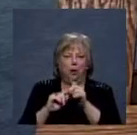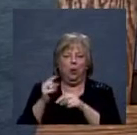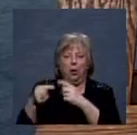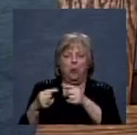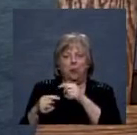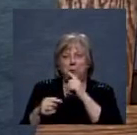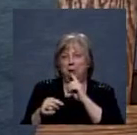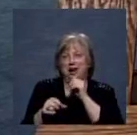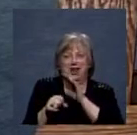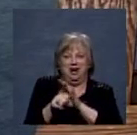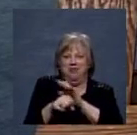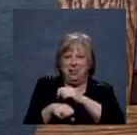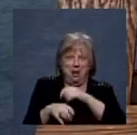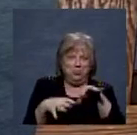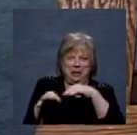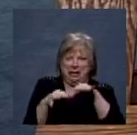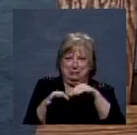But